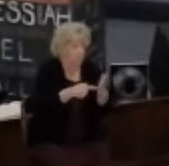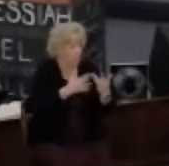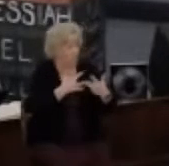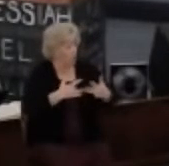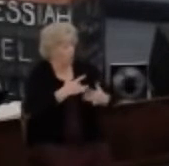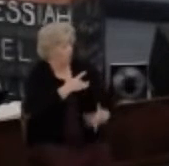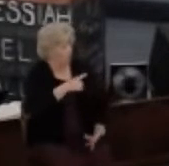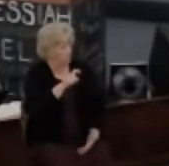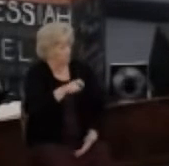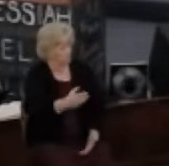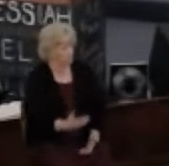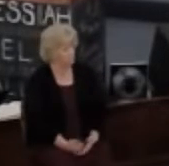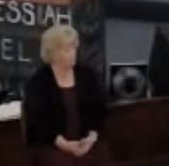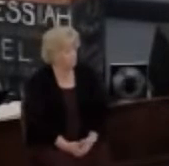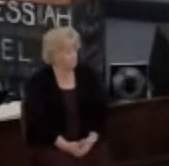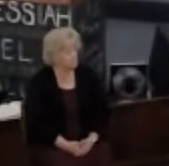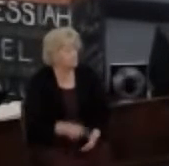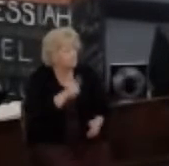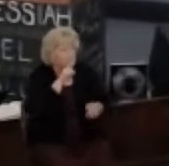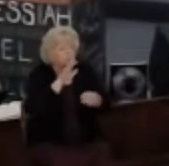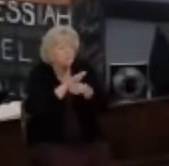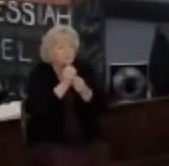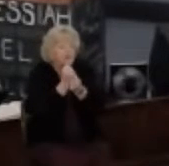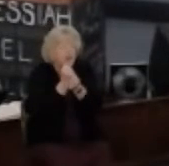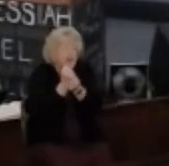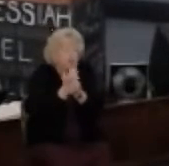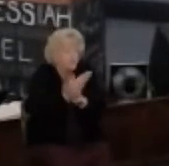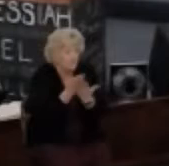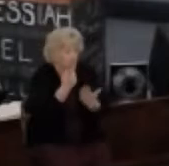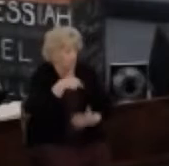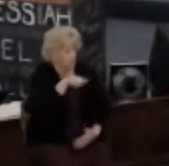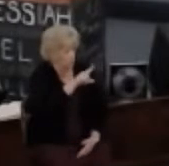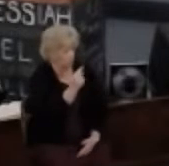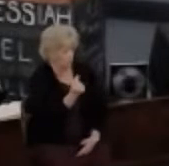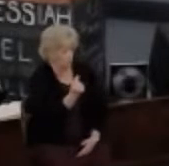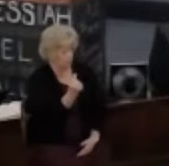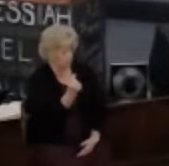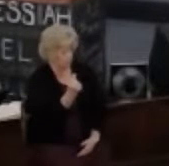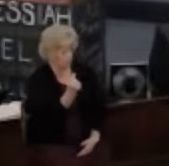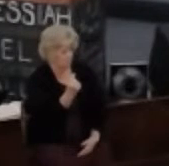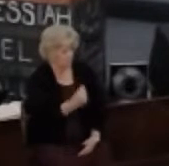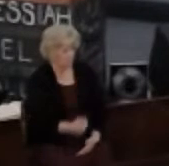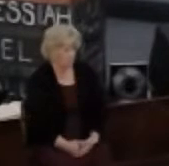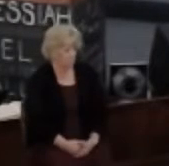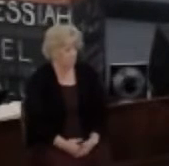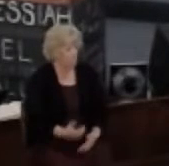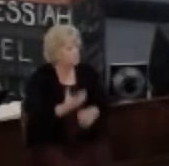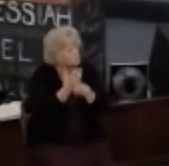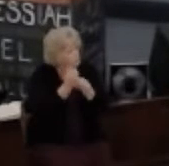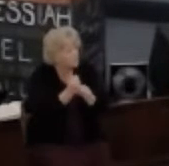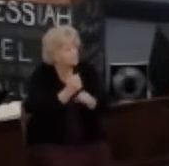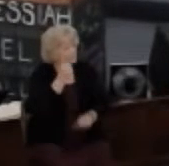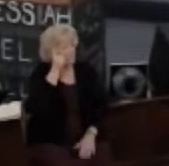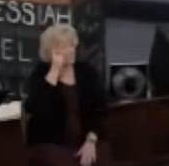Commit everything you do to the Lord. Trust Him, and He will help you."